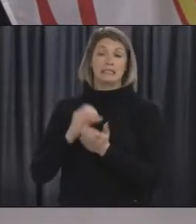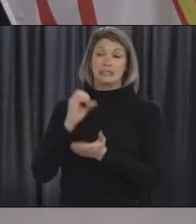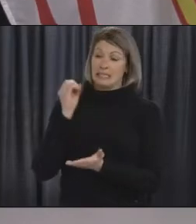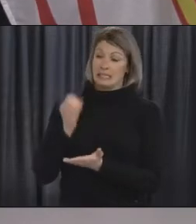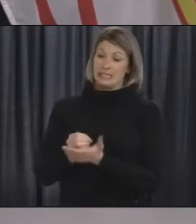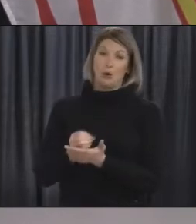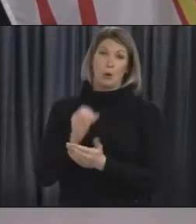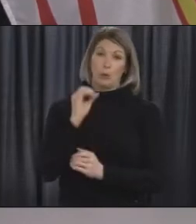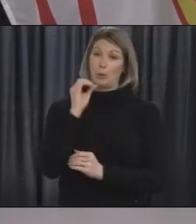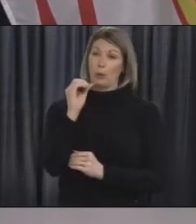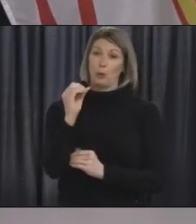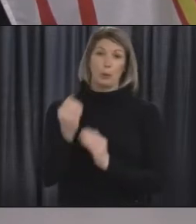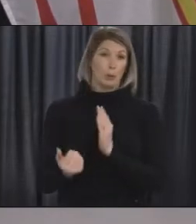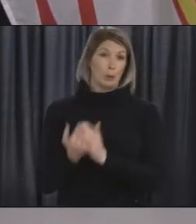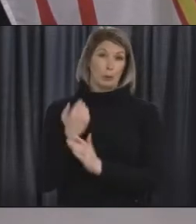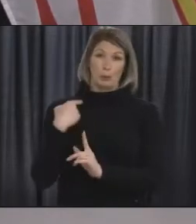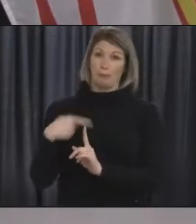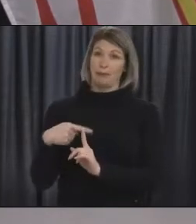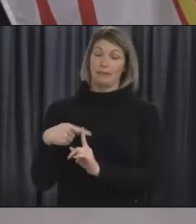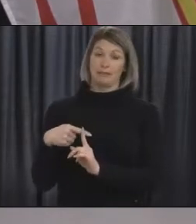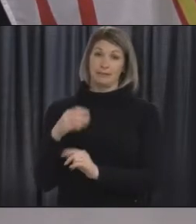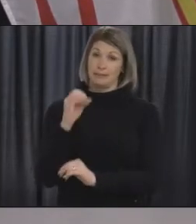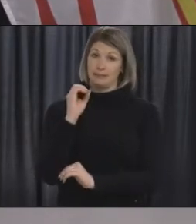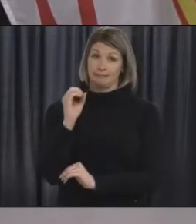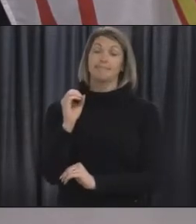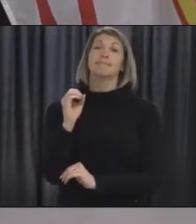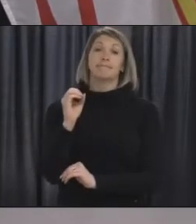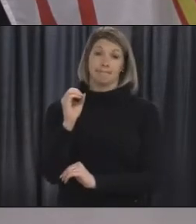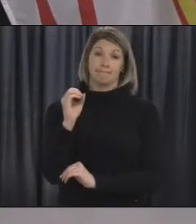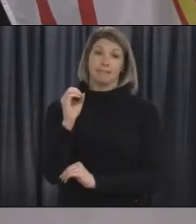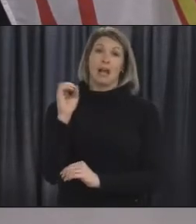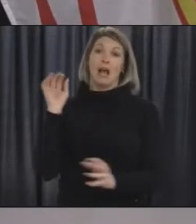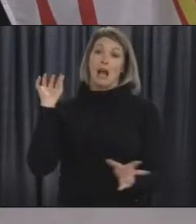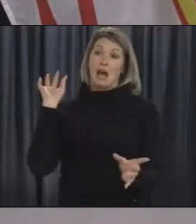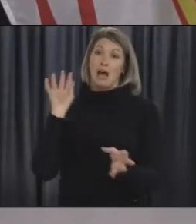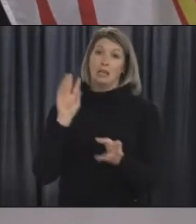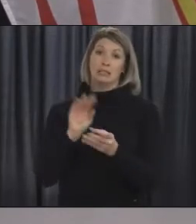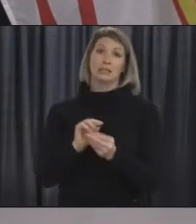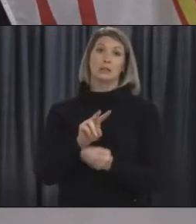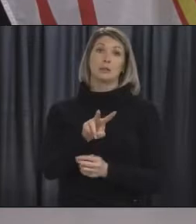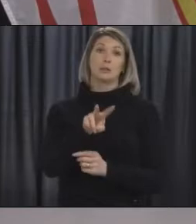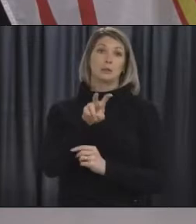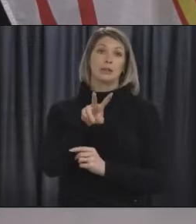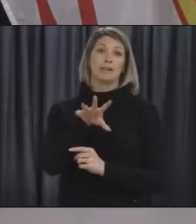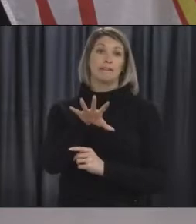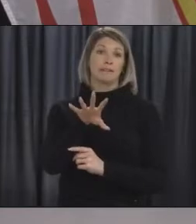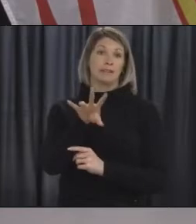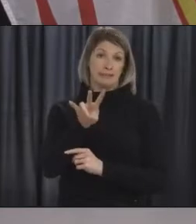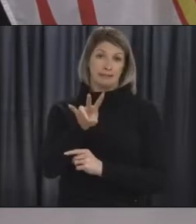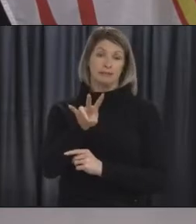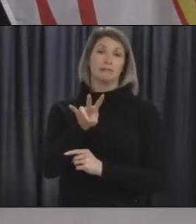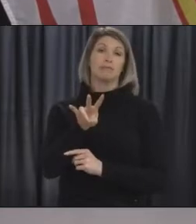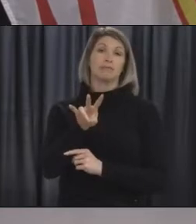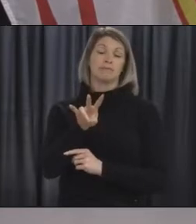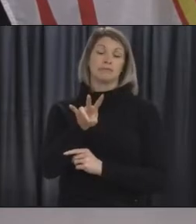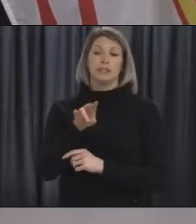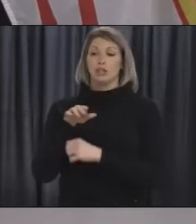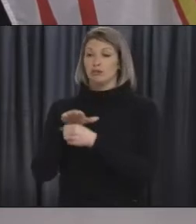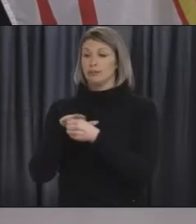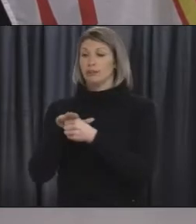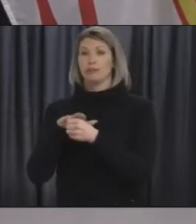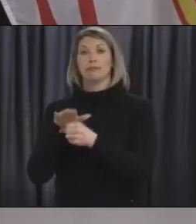positive cases of COVID-19. The total number of cases in our province remains at 257. By